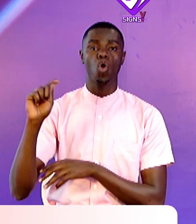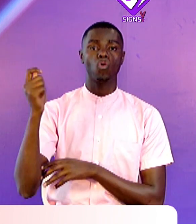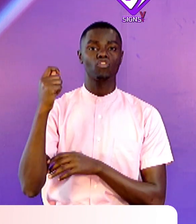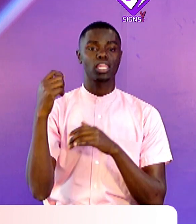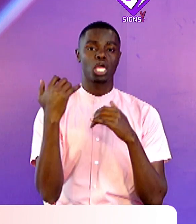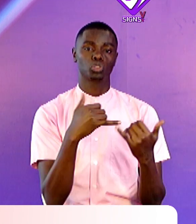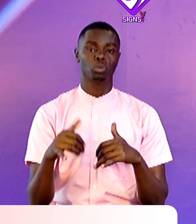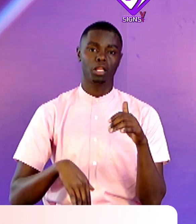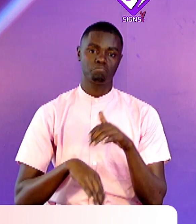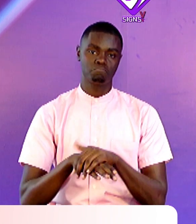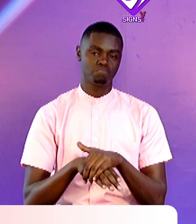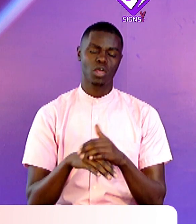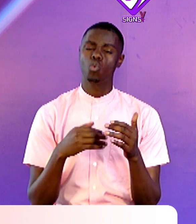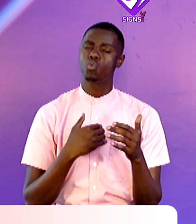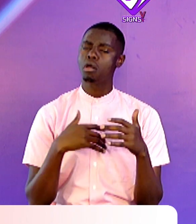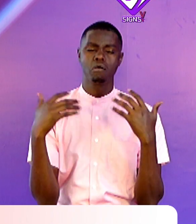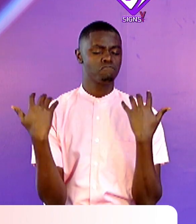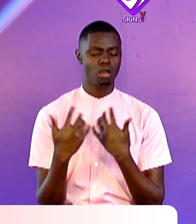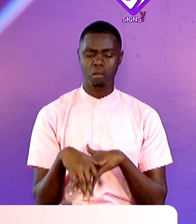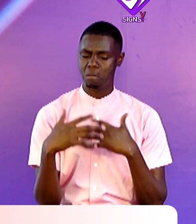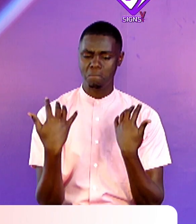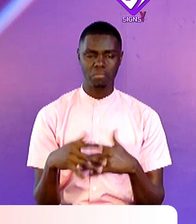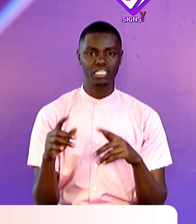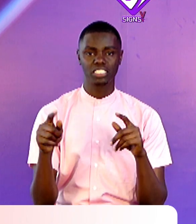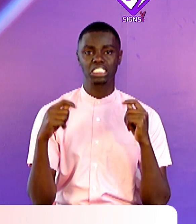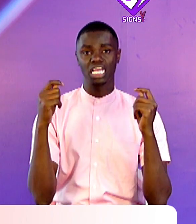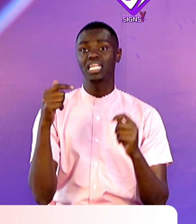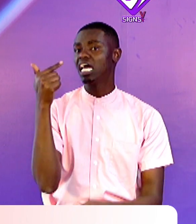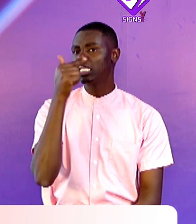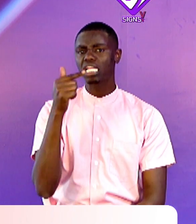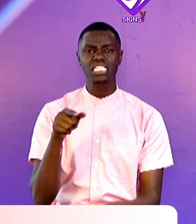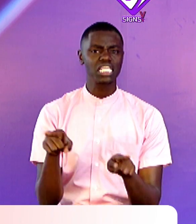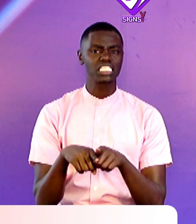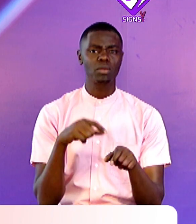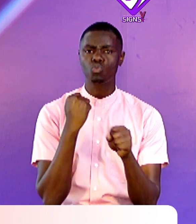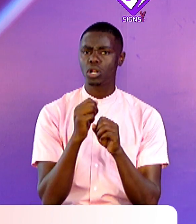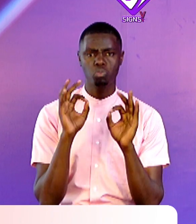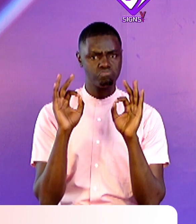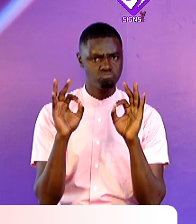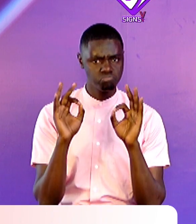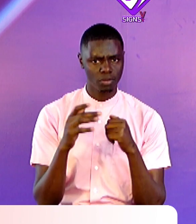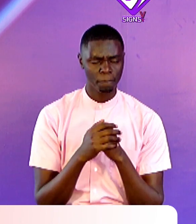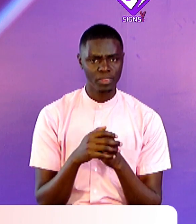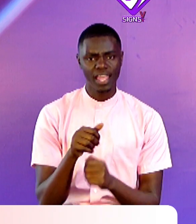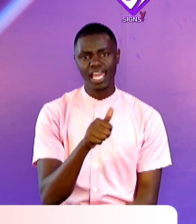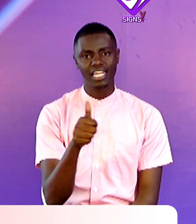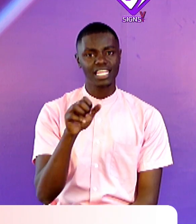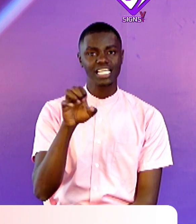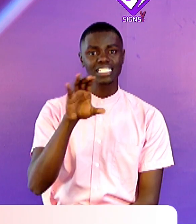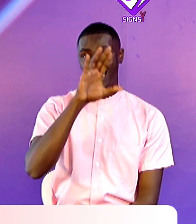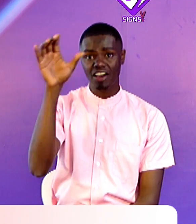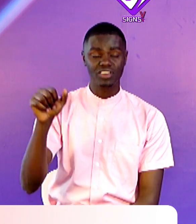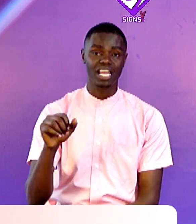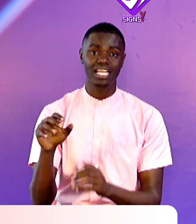You can imagine such talents. And Tanzania, they're also doing very well. Another East African country,